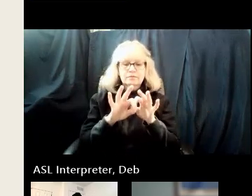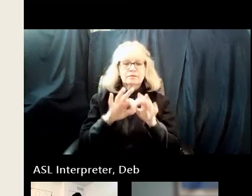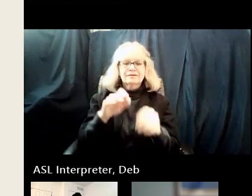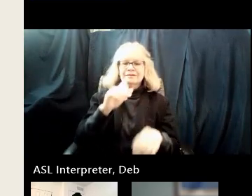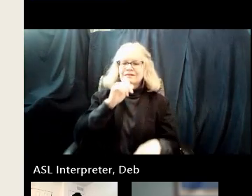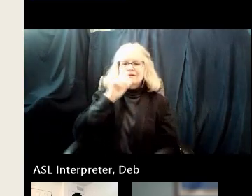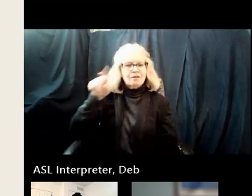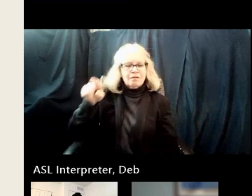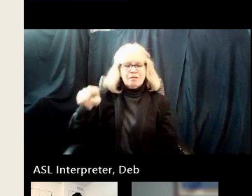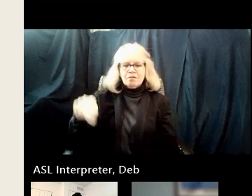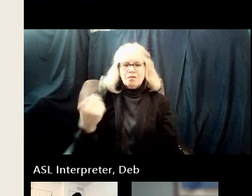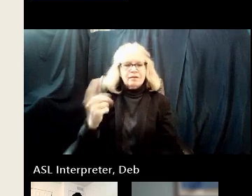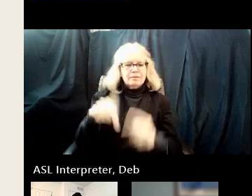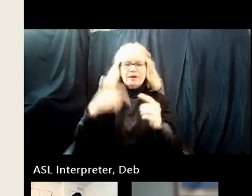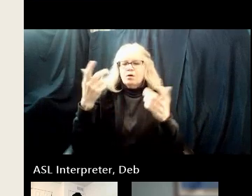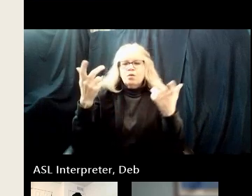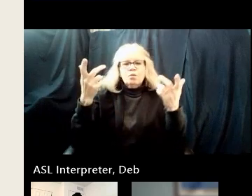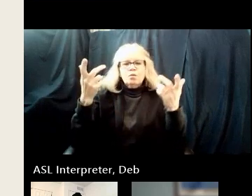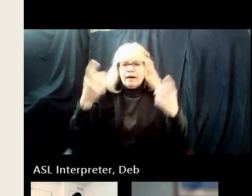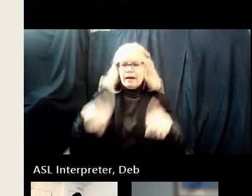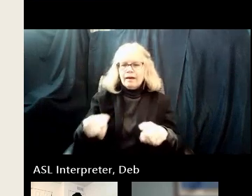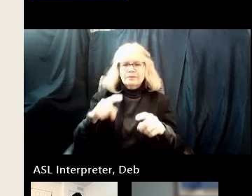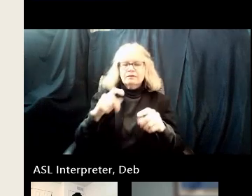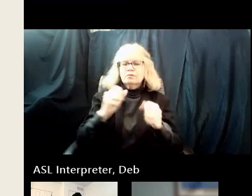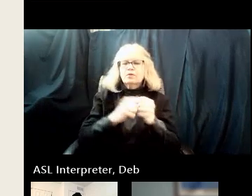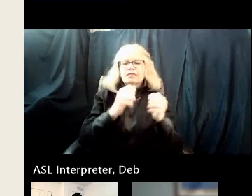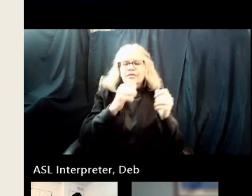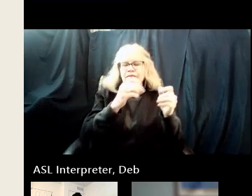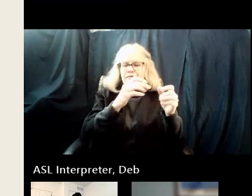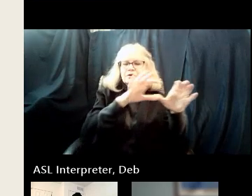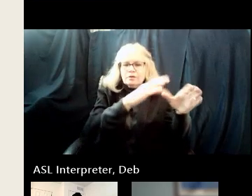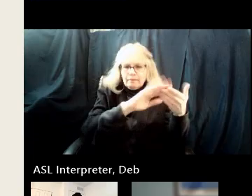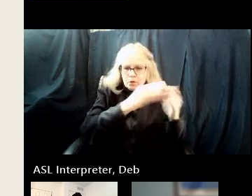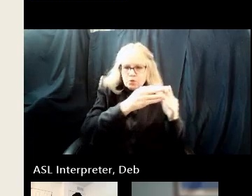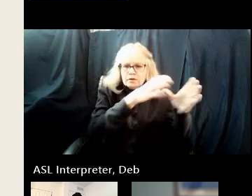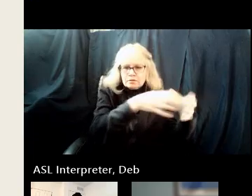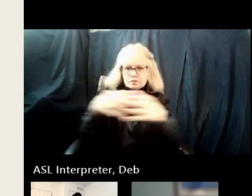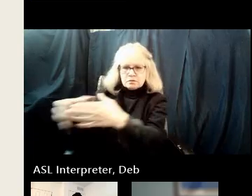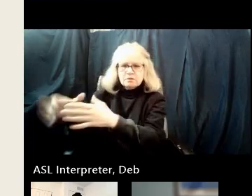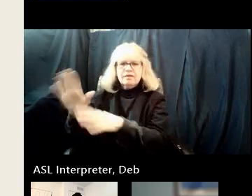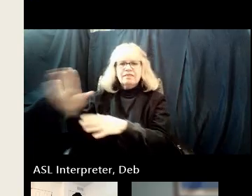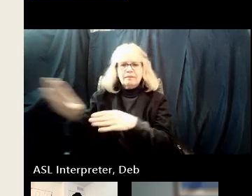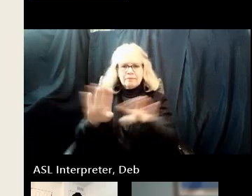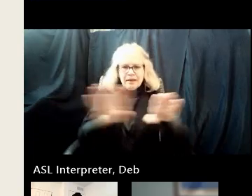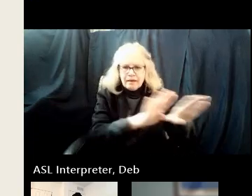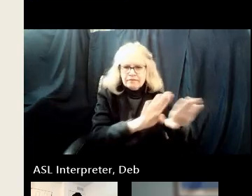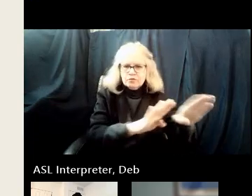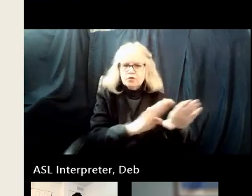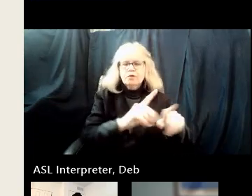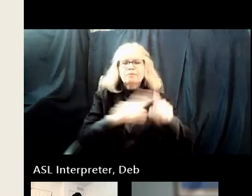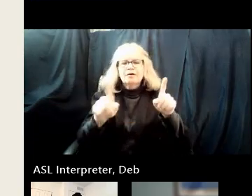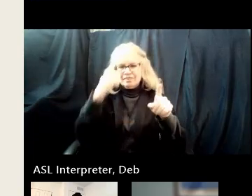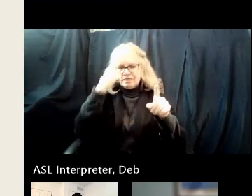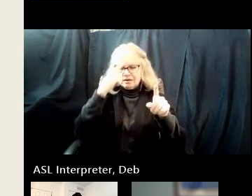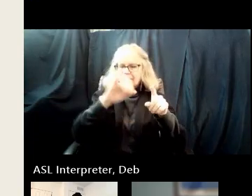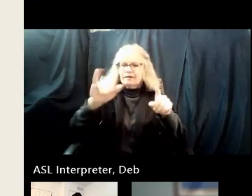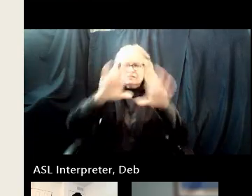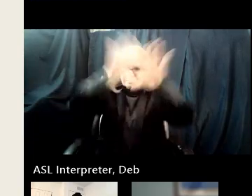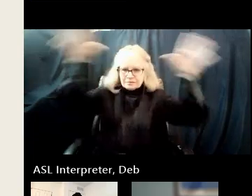about what's happening with regard to individual communities' behaviors, but really thinking about this as a systemic